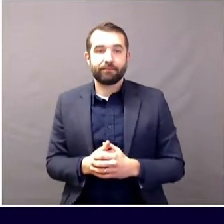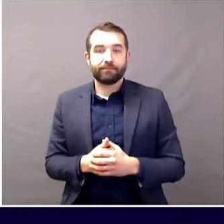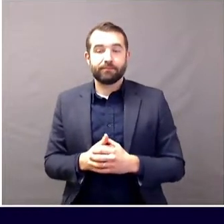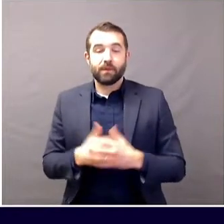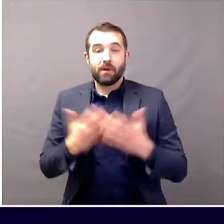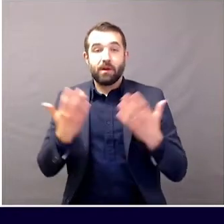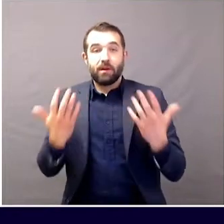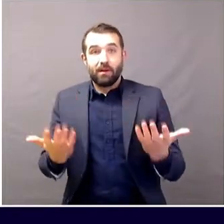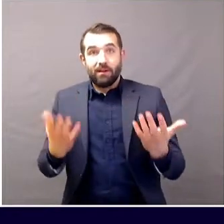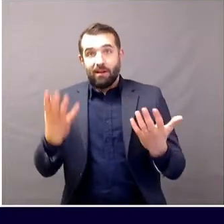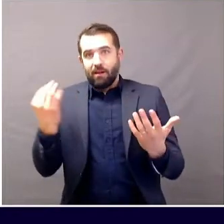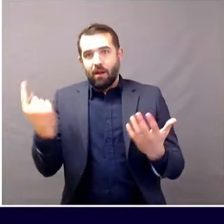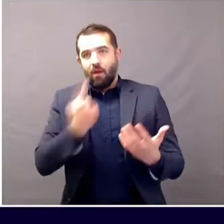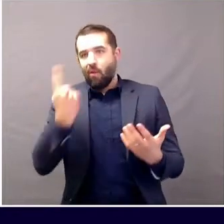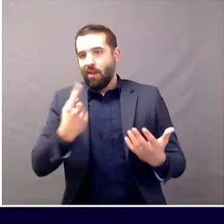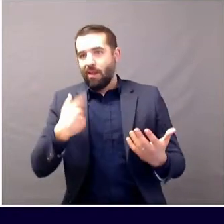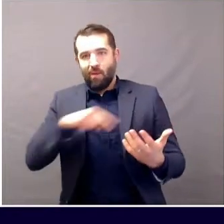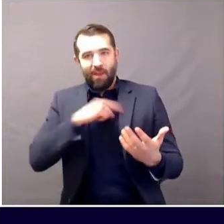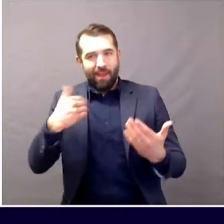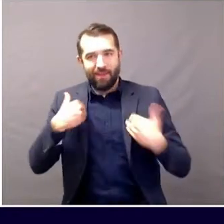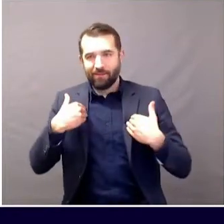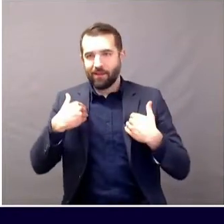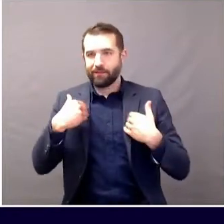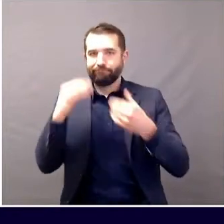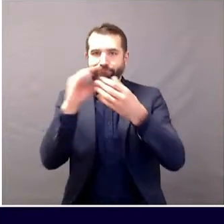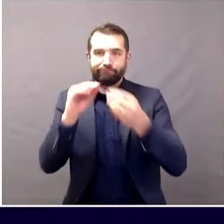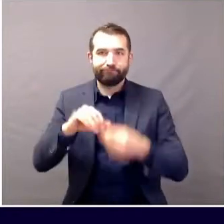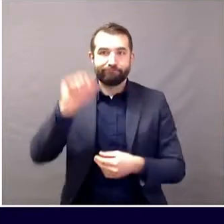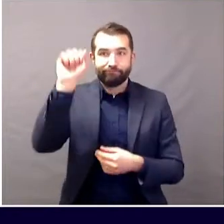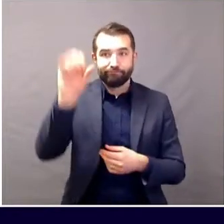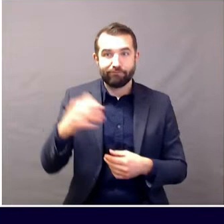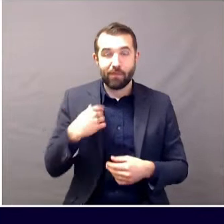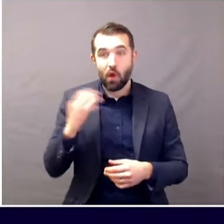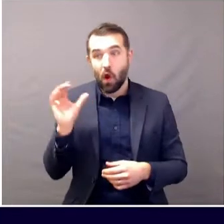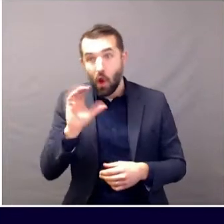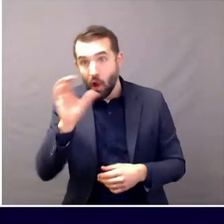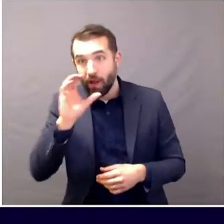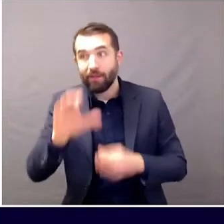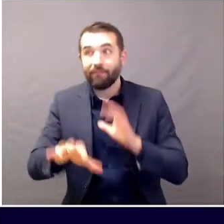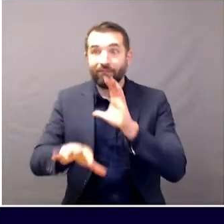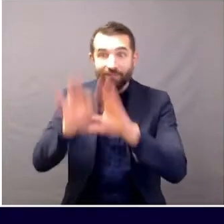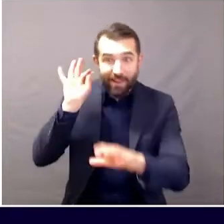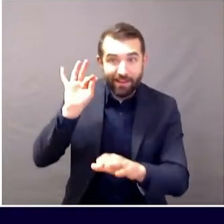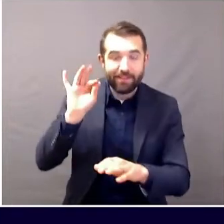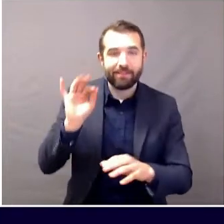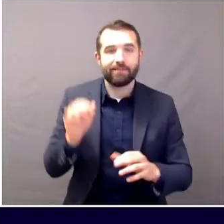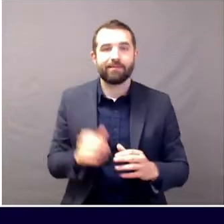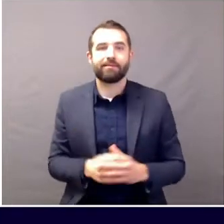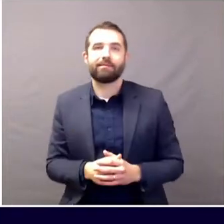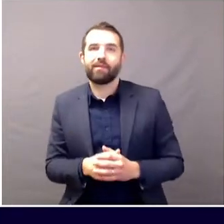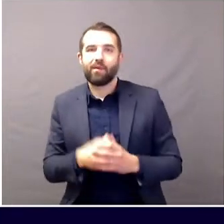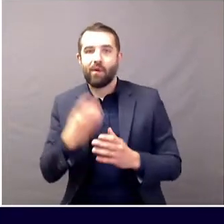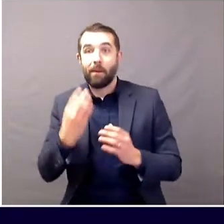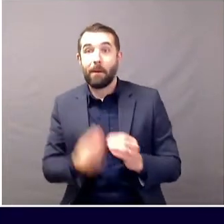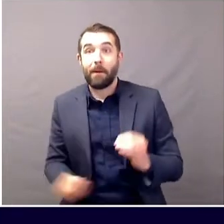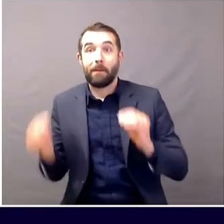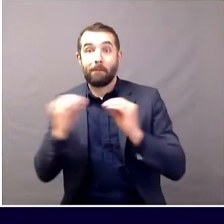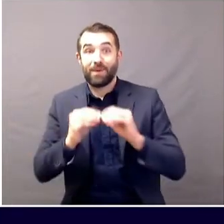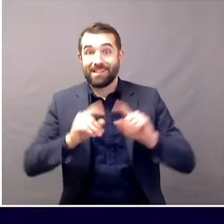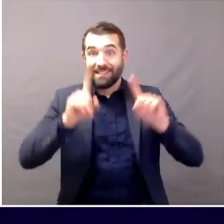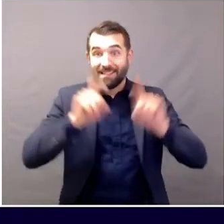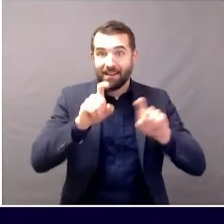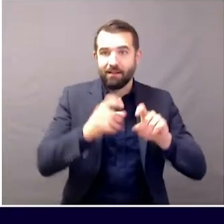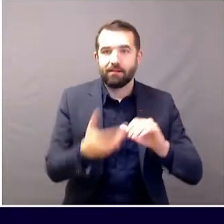testing for something, you can find it. And thus the increase in the number of tests may bring with it an increase in the number of